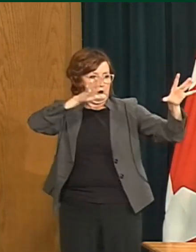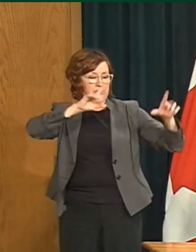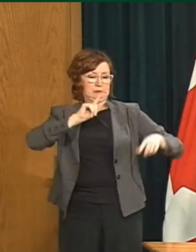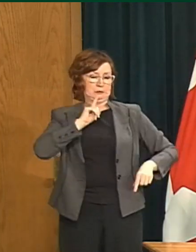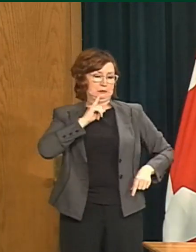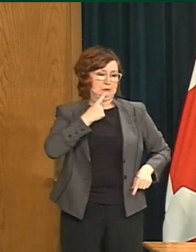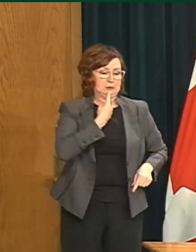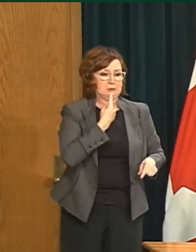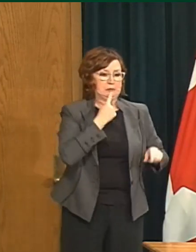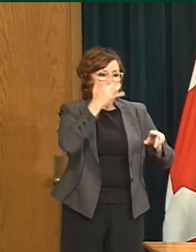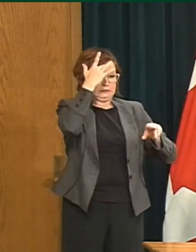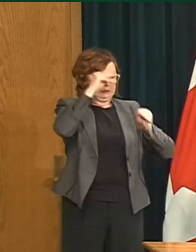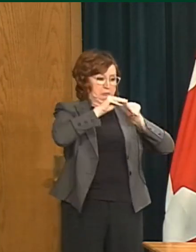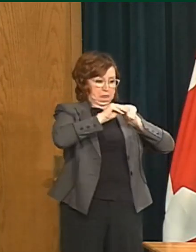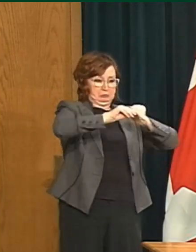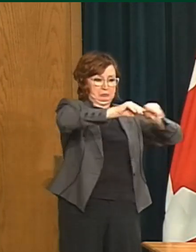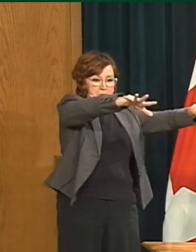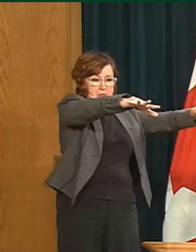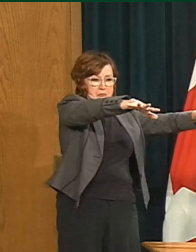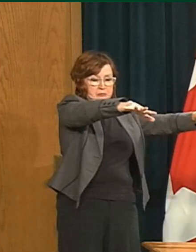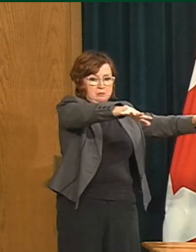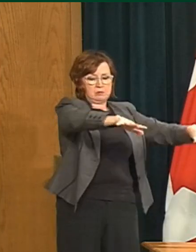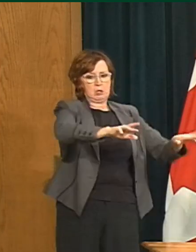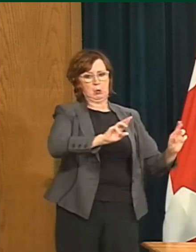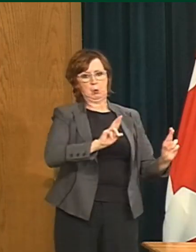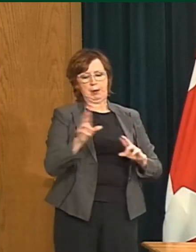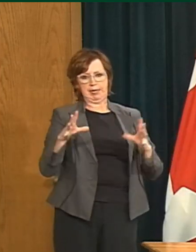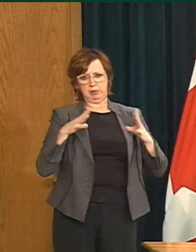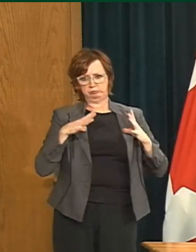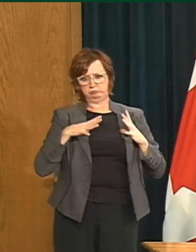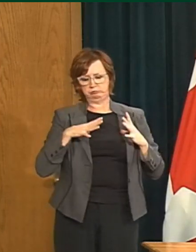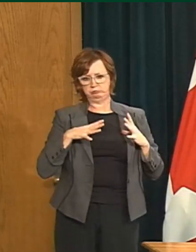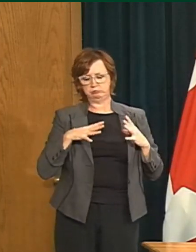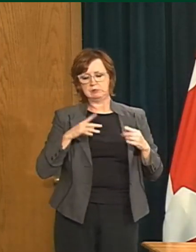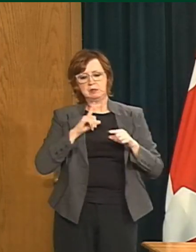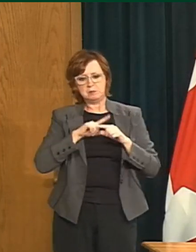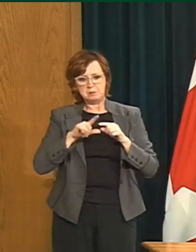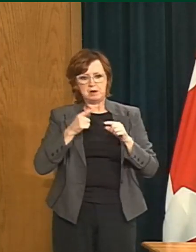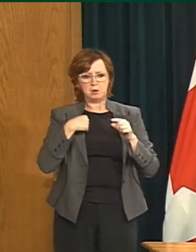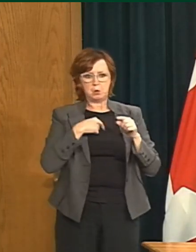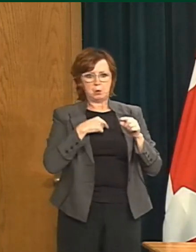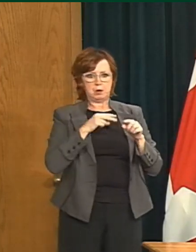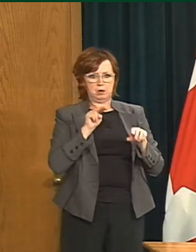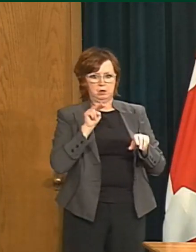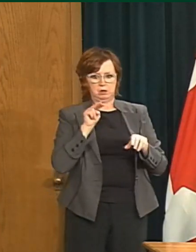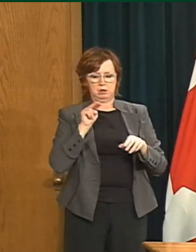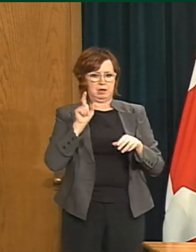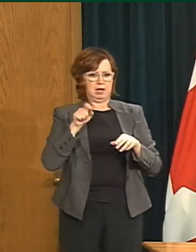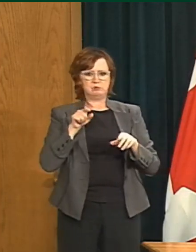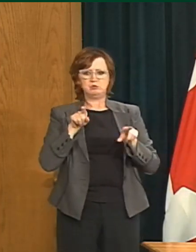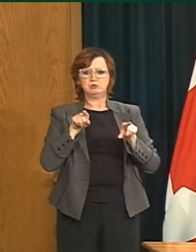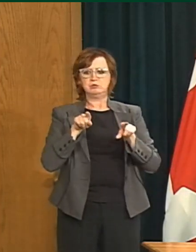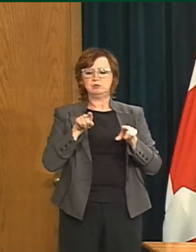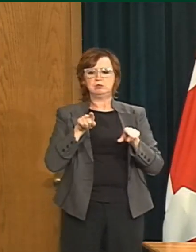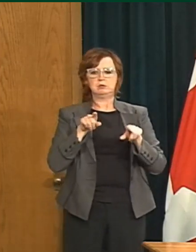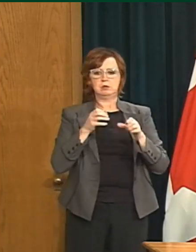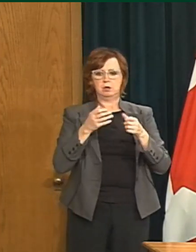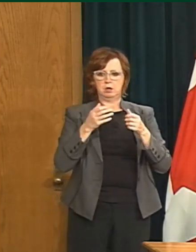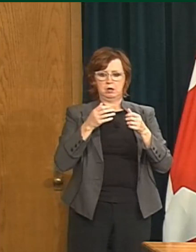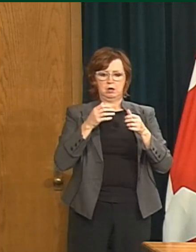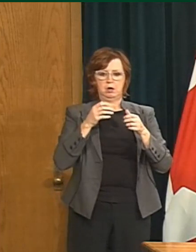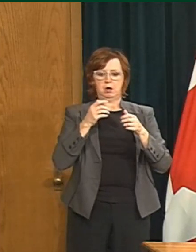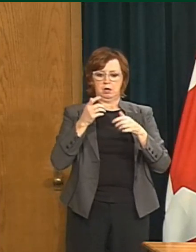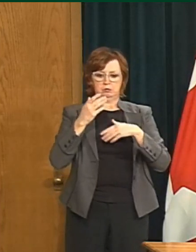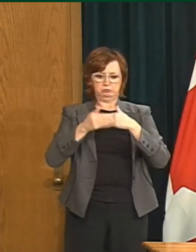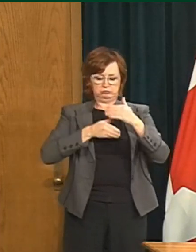course as we are today for the best case scenario, and we have to constantly course correct in terms of what we have to do in terms of our own personal